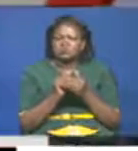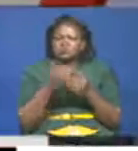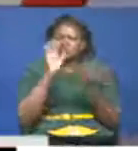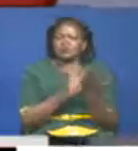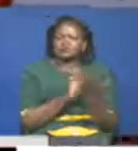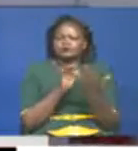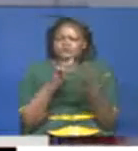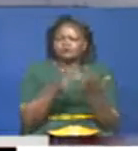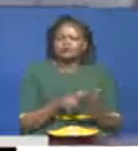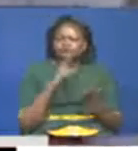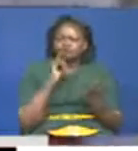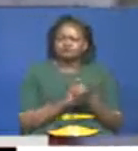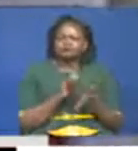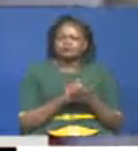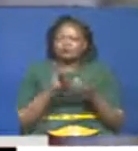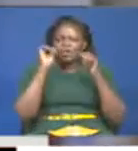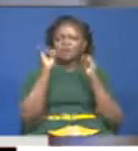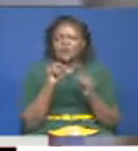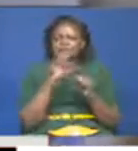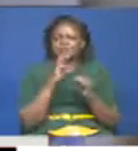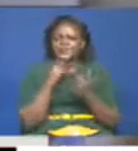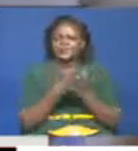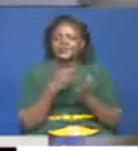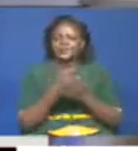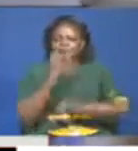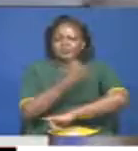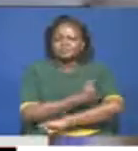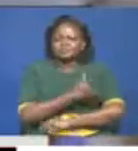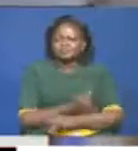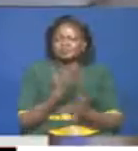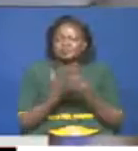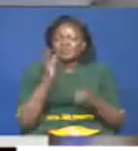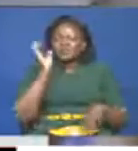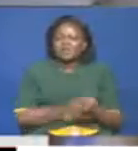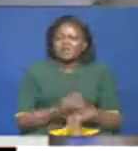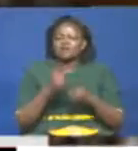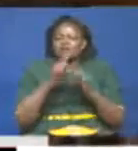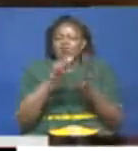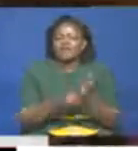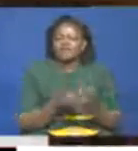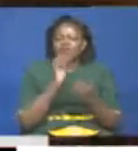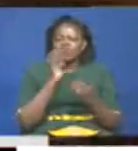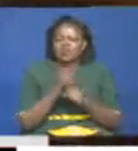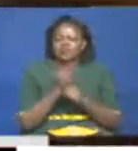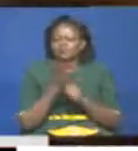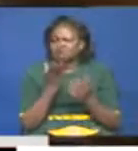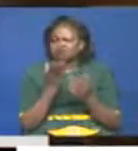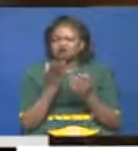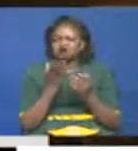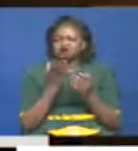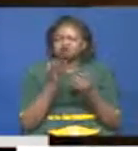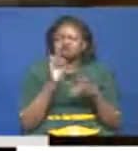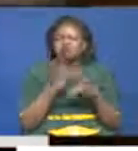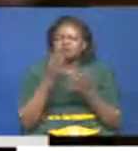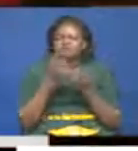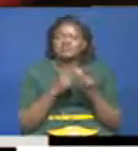lending. They say the possible risks financial institutions may incur from lending would make them averse to such businesses.